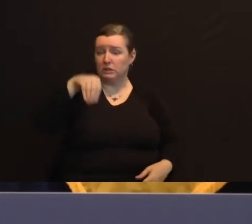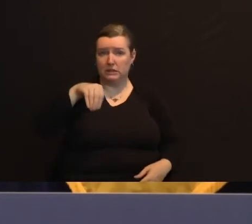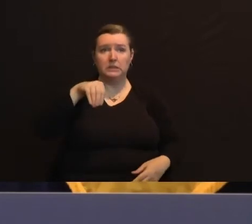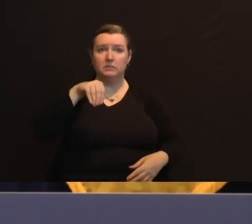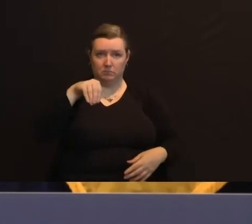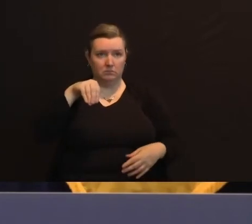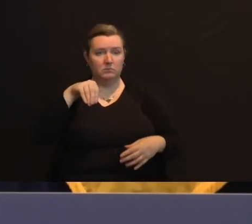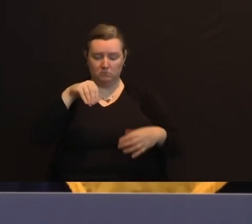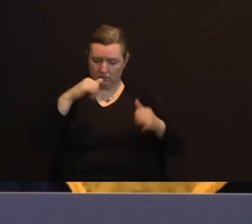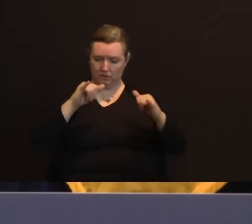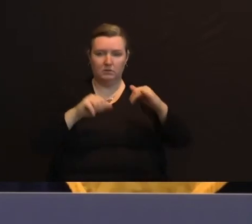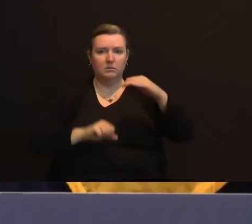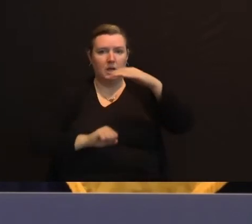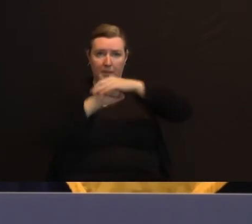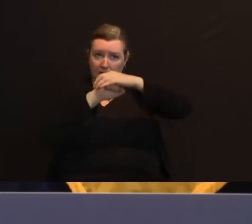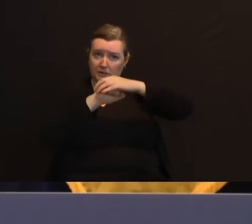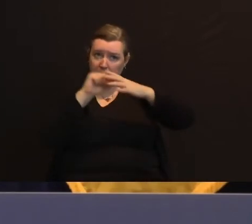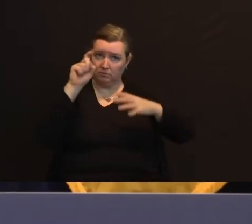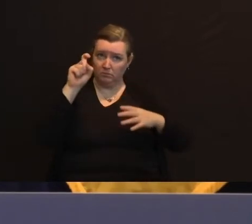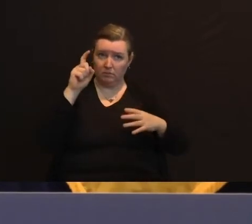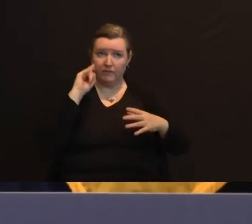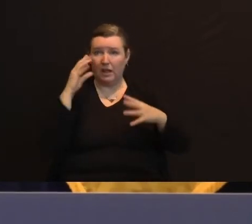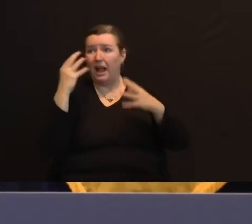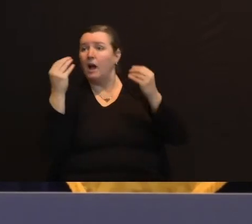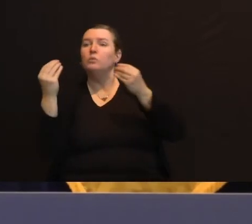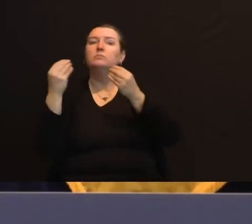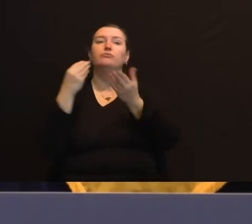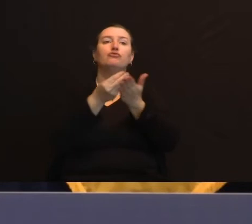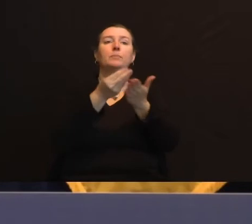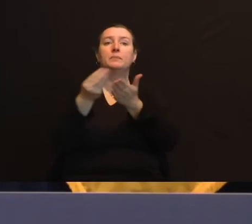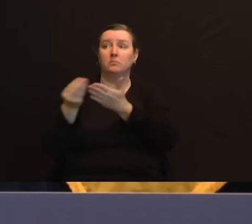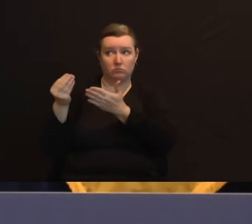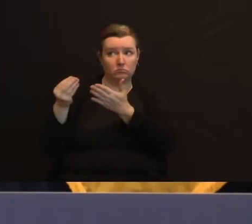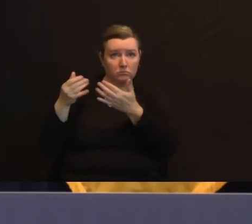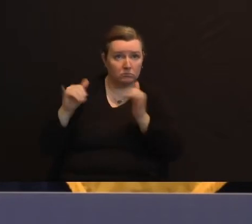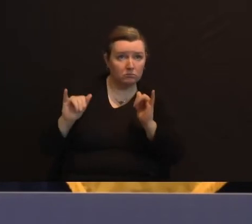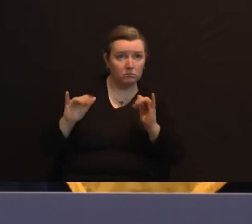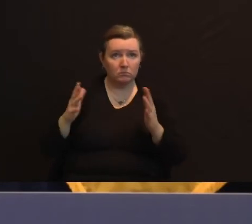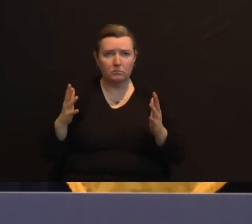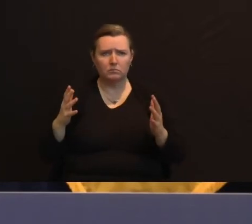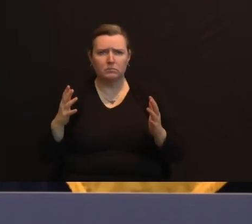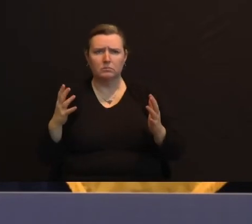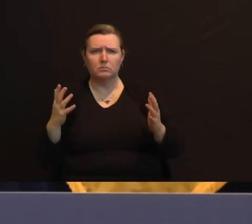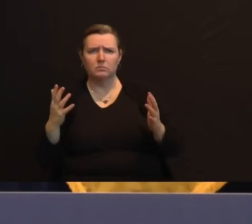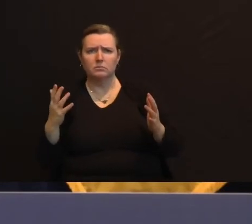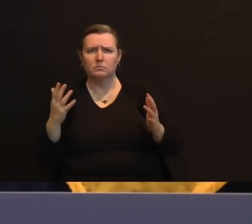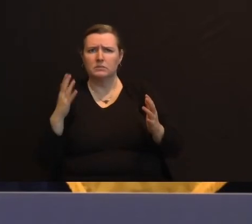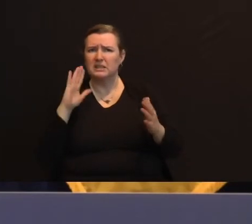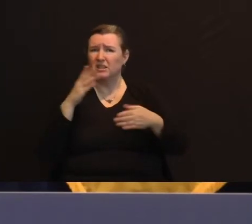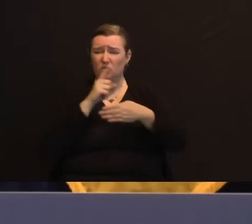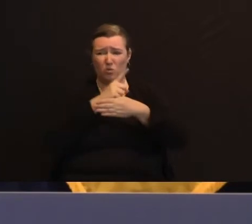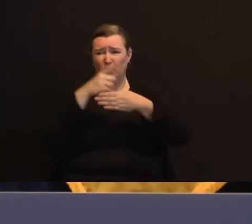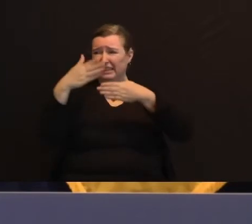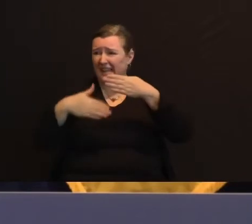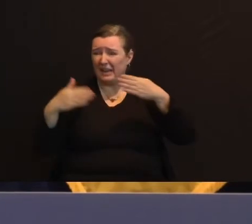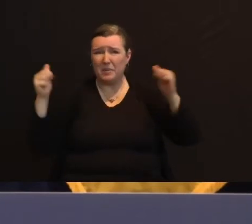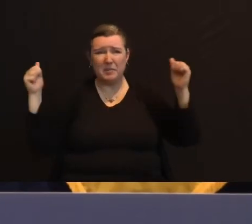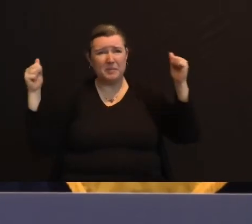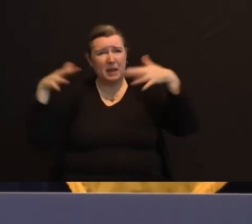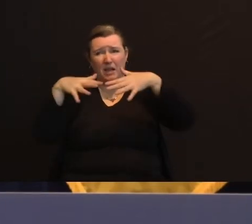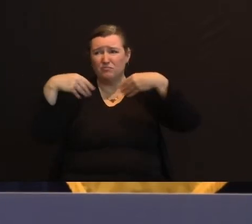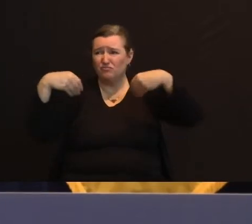more people out and about for shopping now, it seems like it's almost reached a hysterical state on the weekends. Is